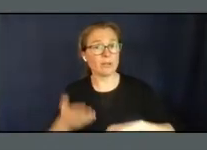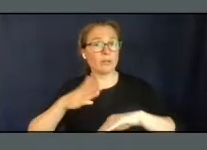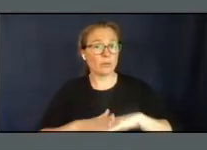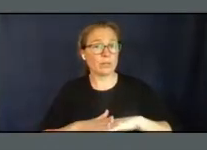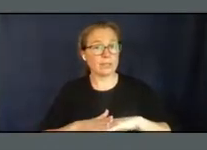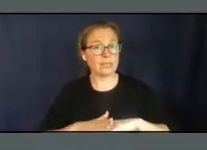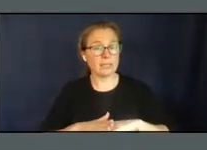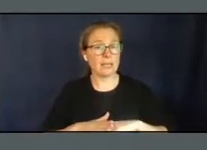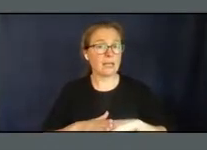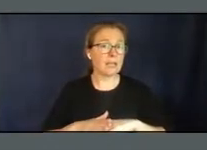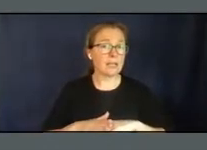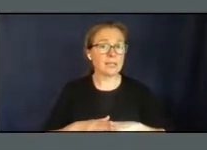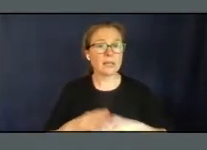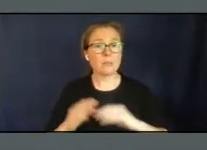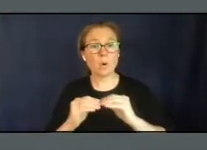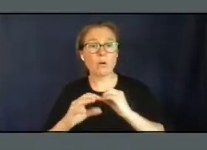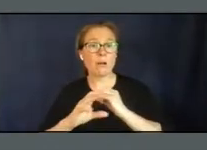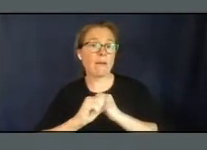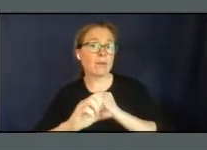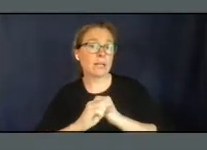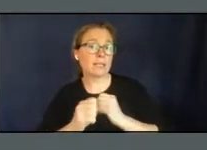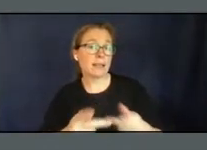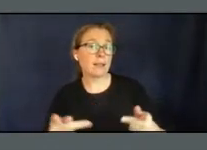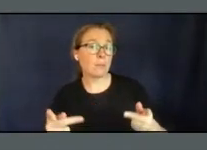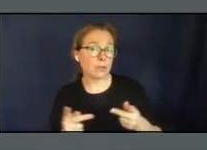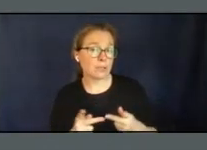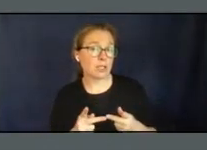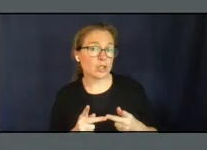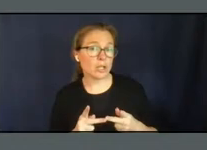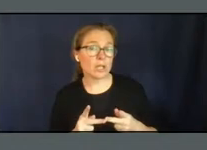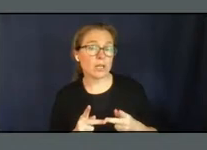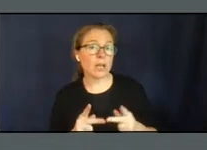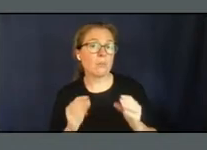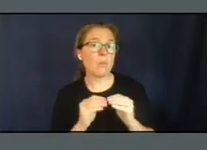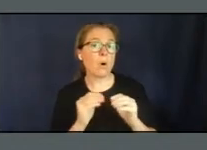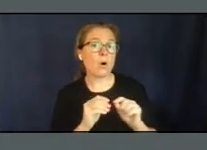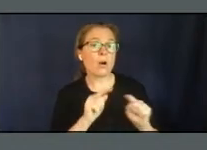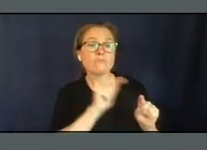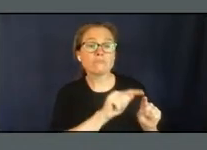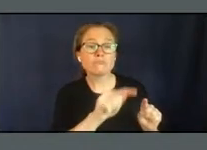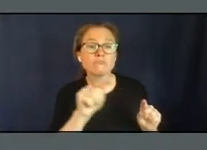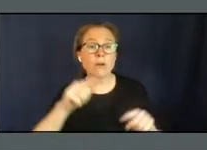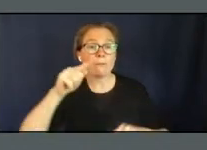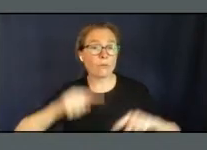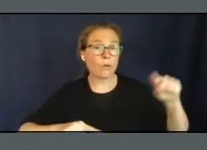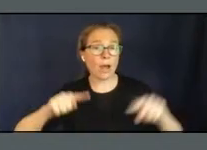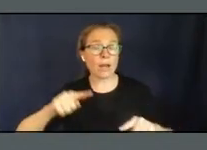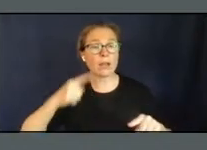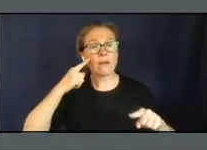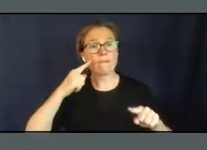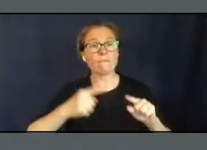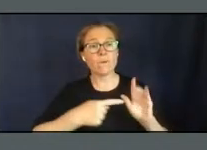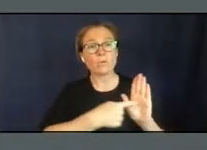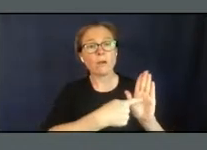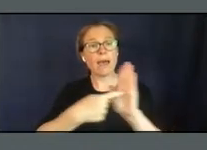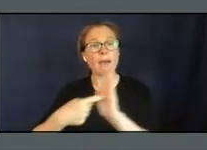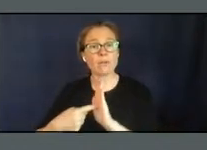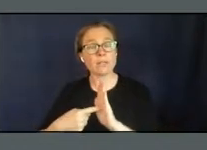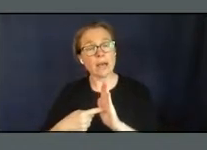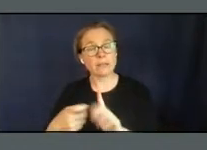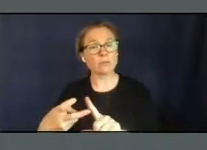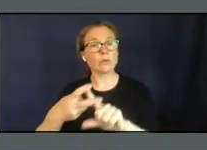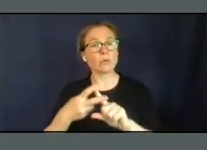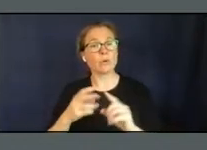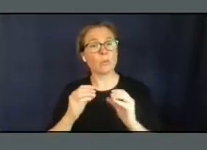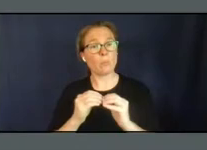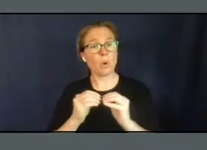for advertisement of position in order to advertise, get a greater presence in communities of color. We